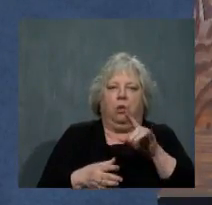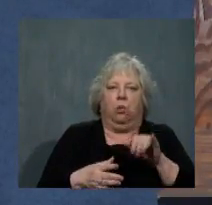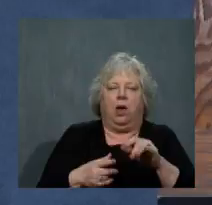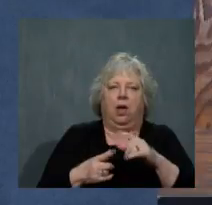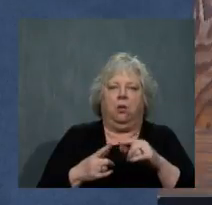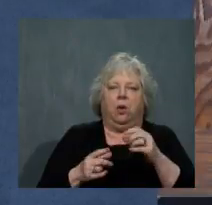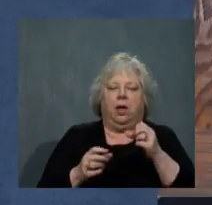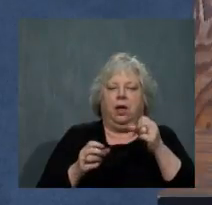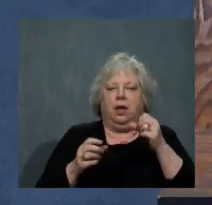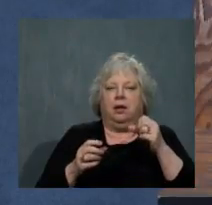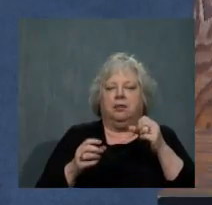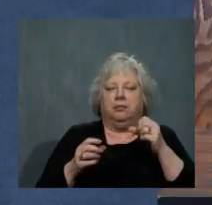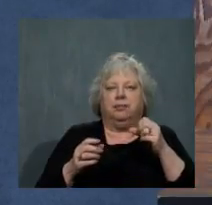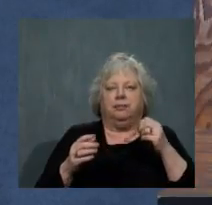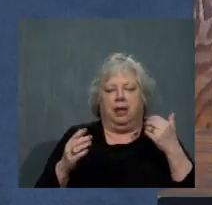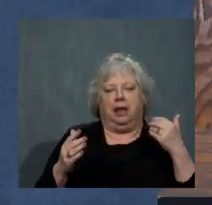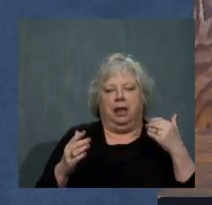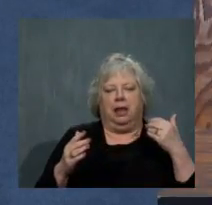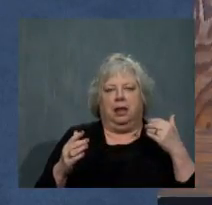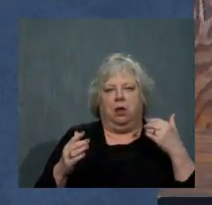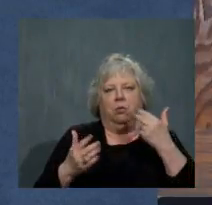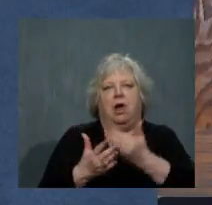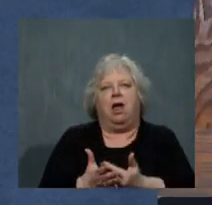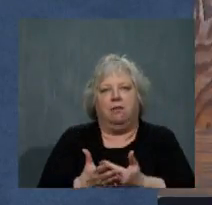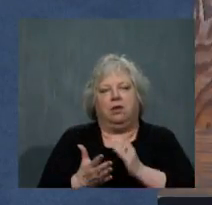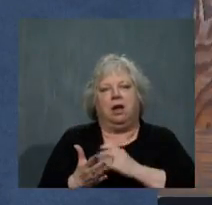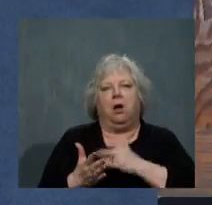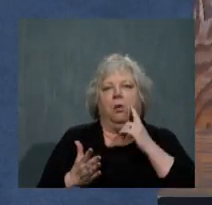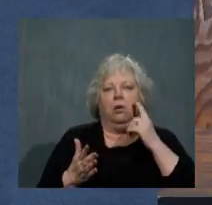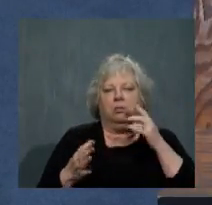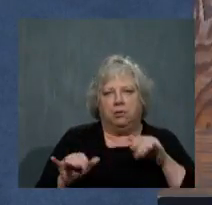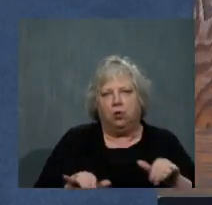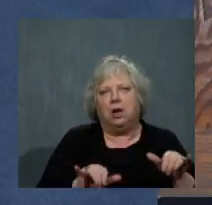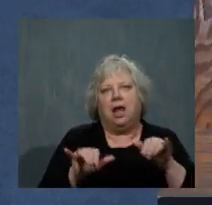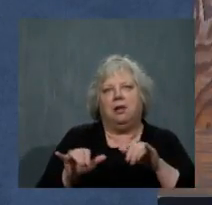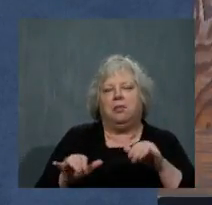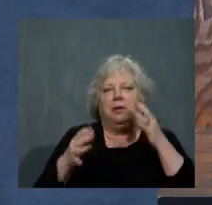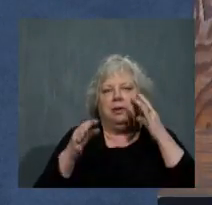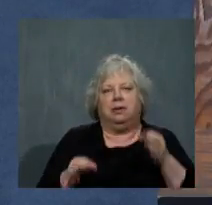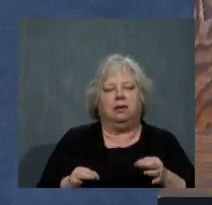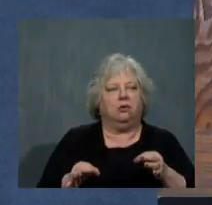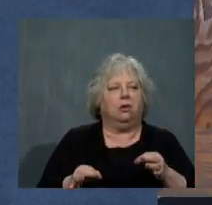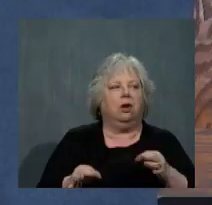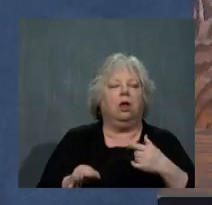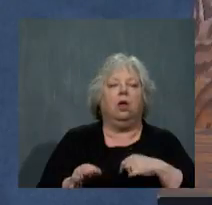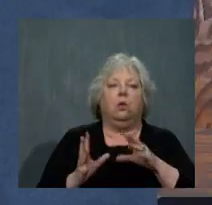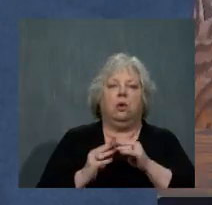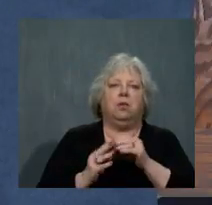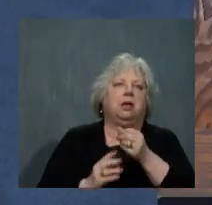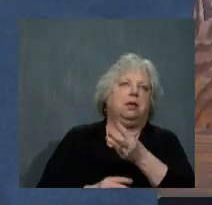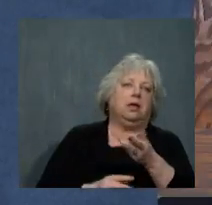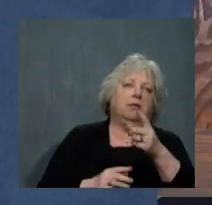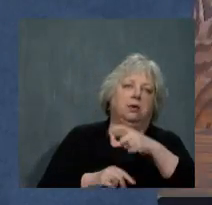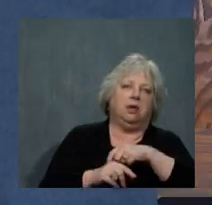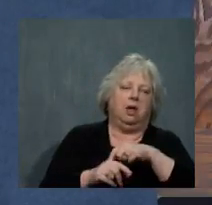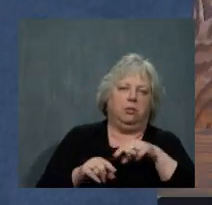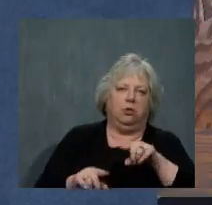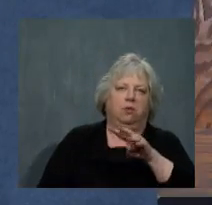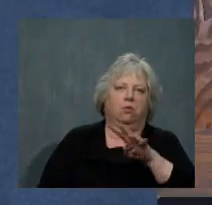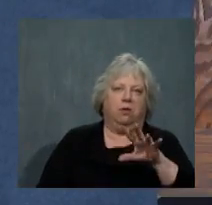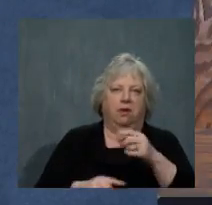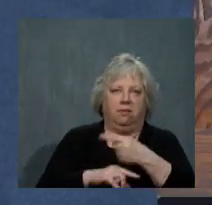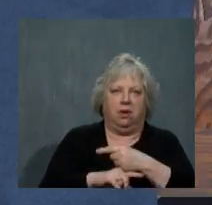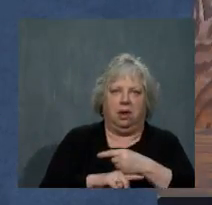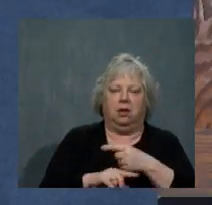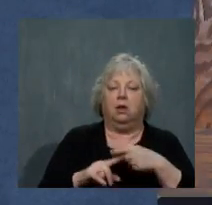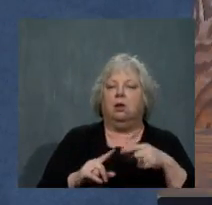unanimous decision and recommendation. We did meet during the 45-day period several times. We did a lot